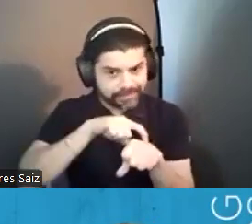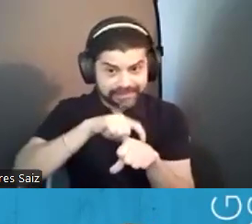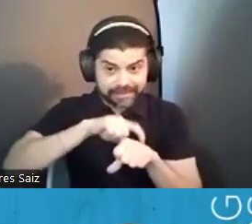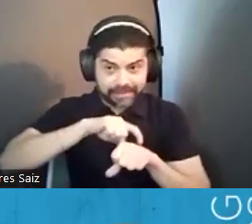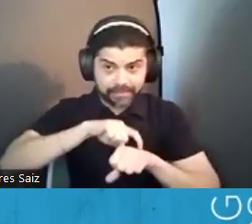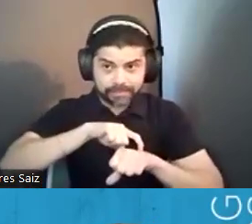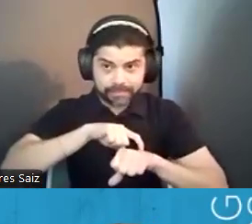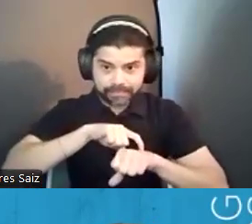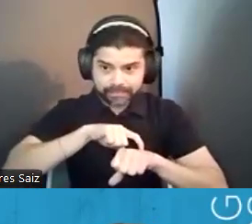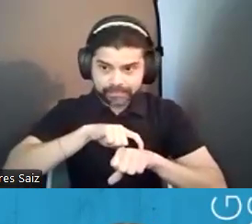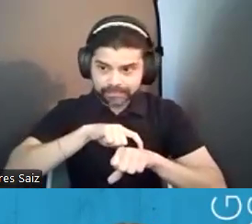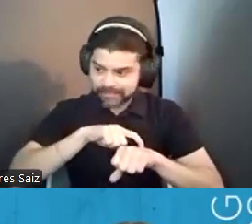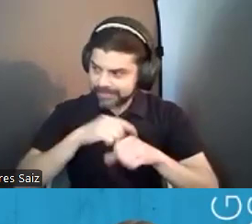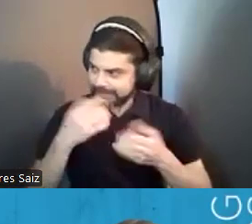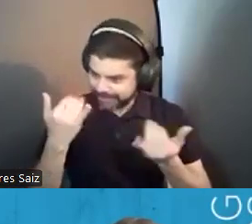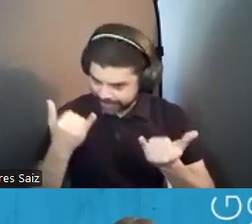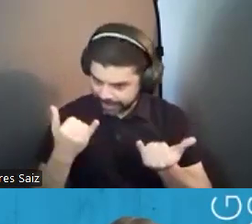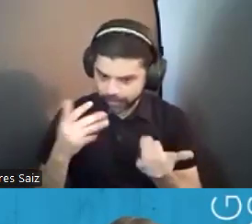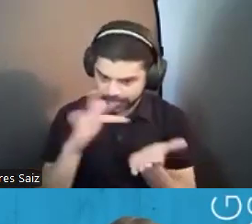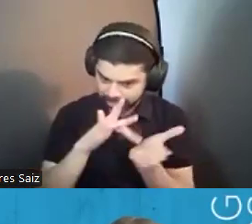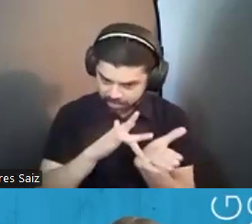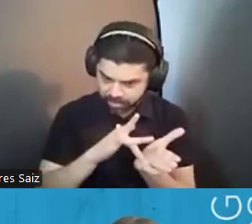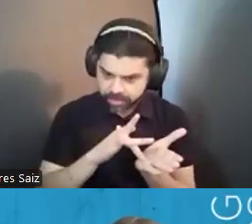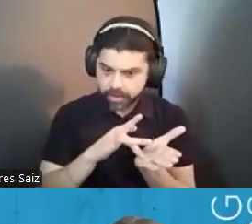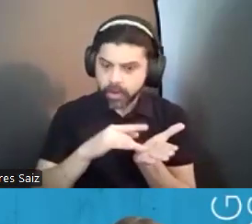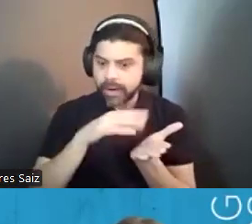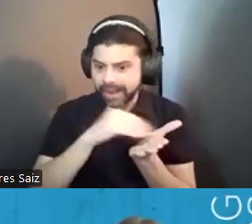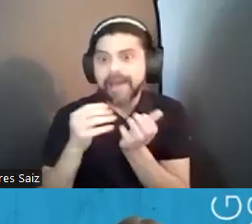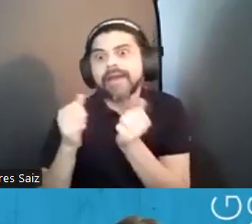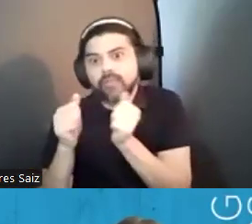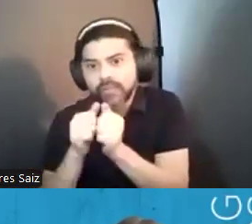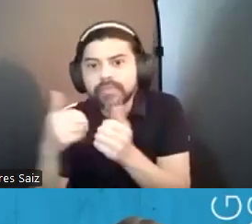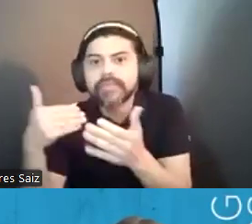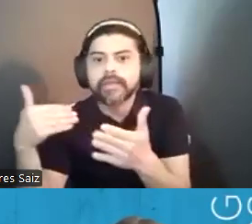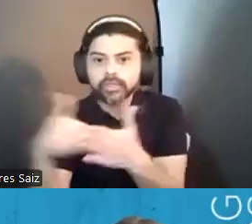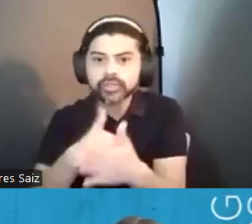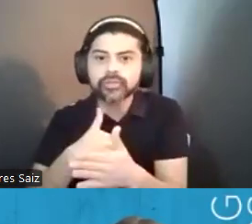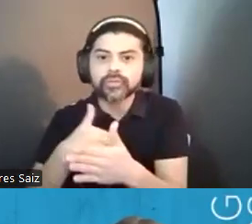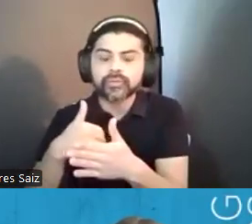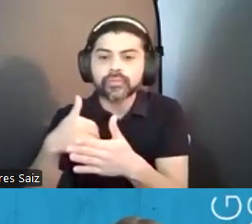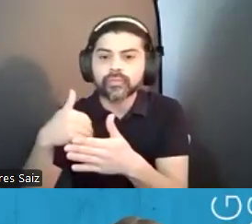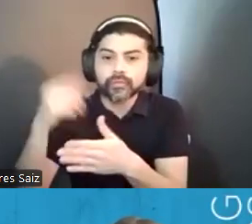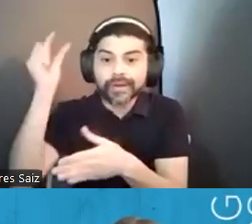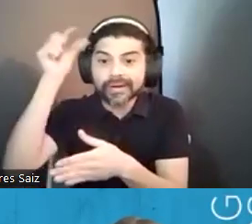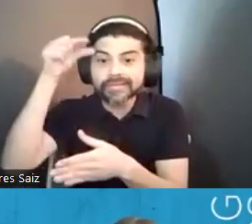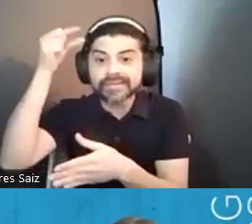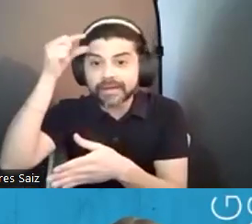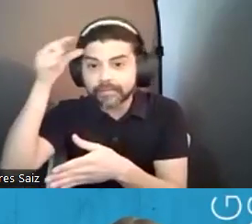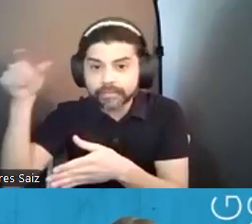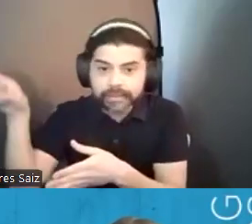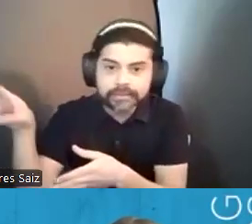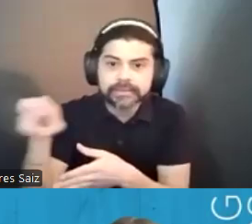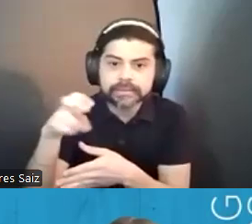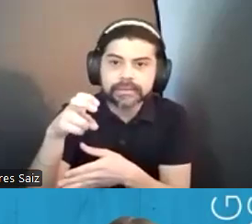at being at this inflection point and the fact of a new administration coming in, that there can be a